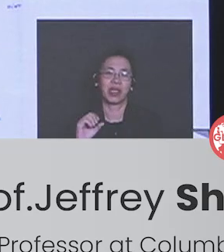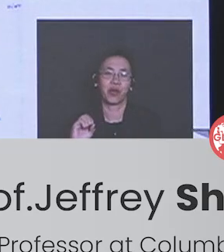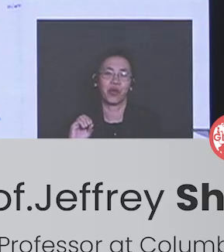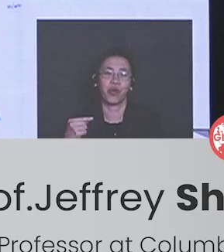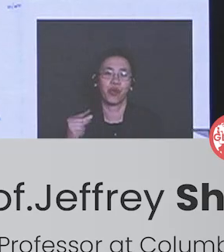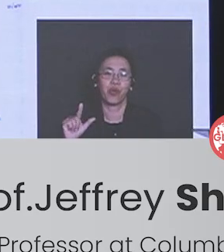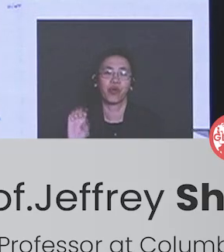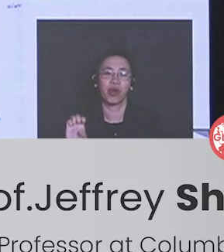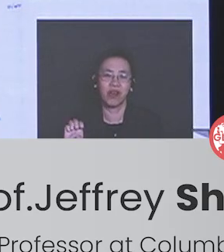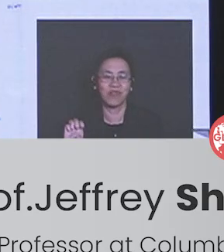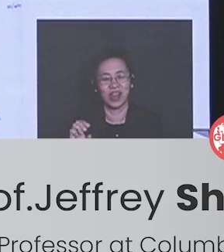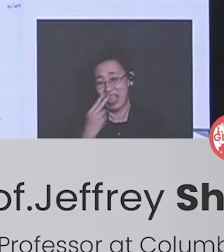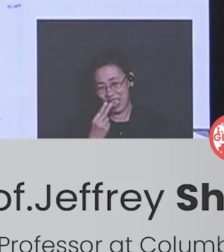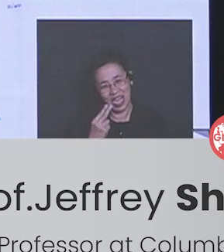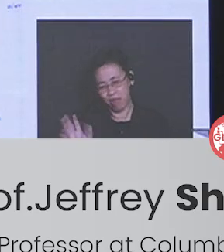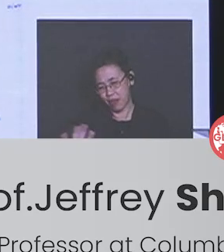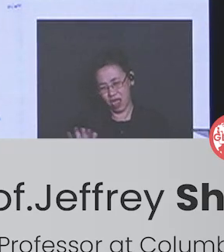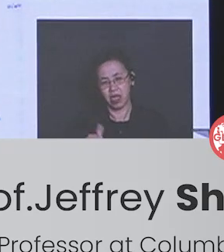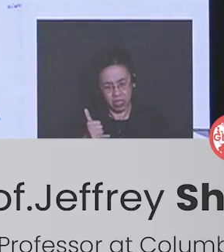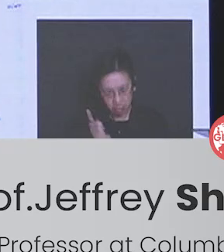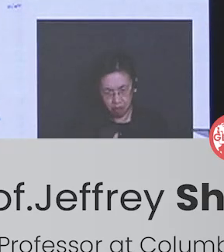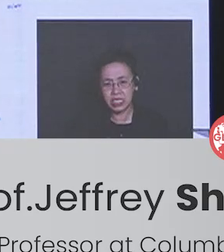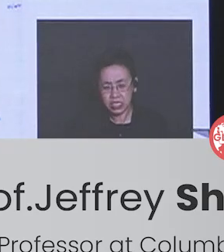lot of the senses that you're not getting from a